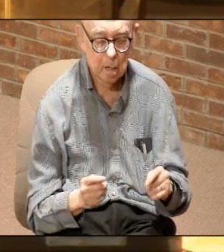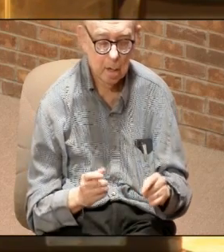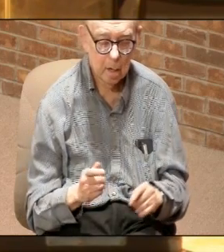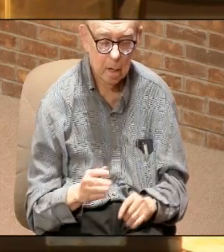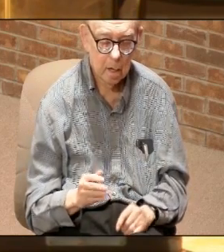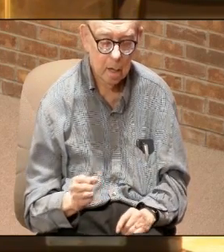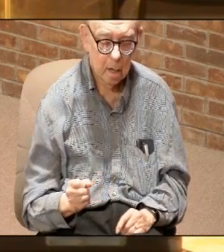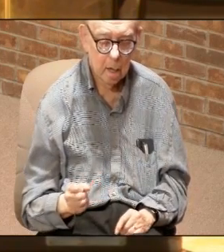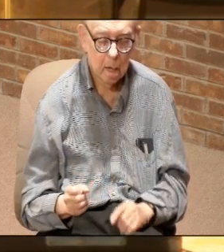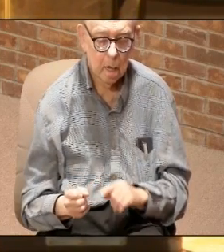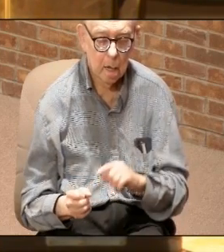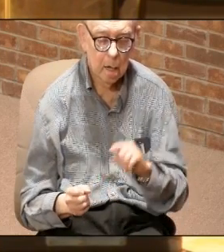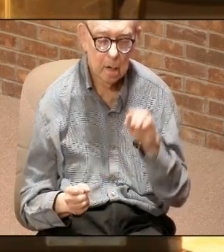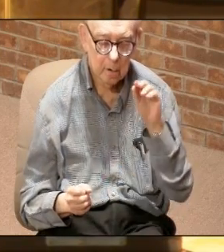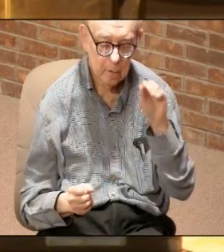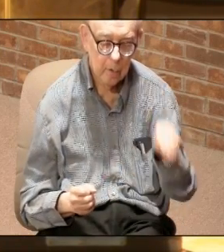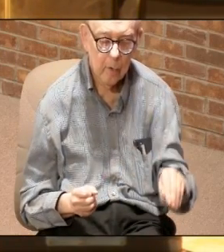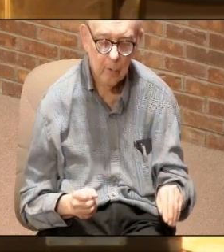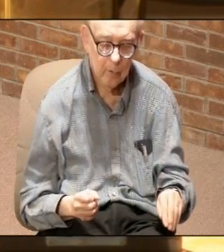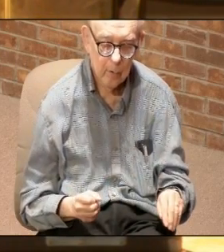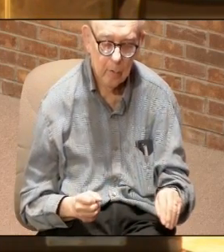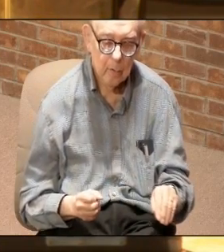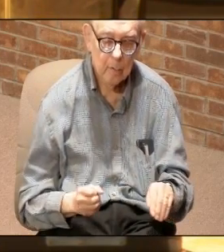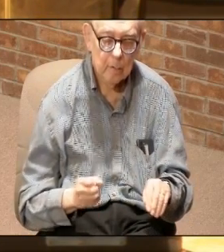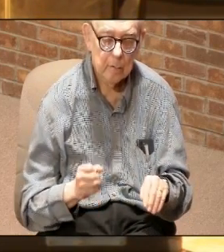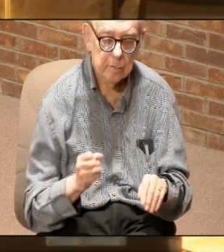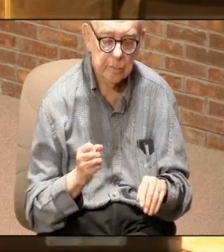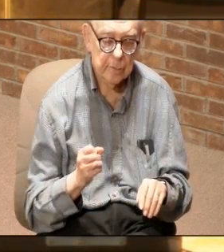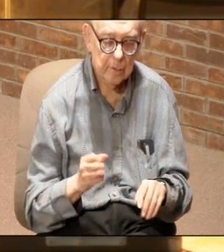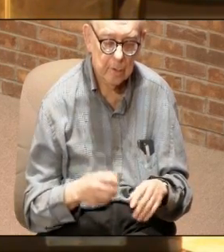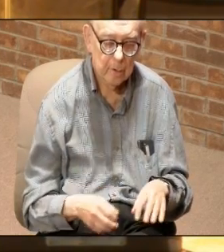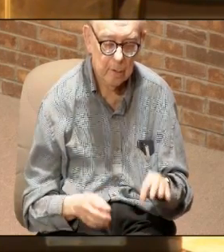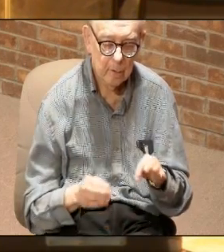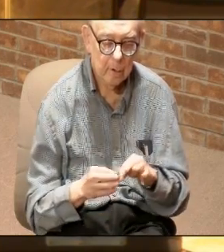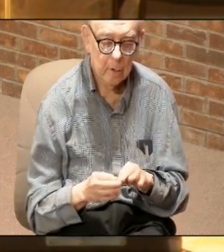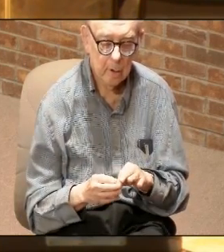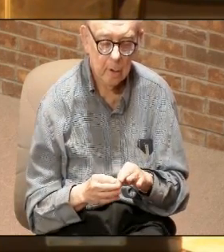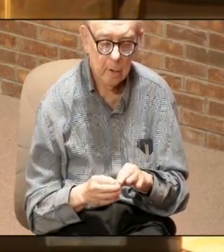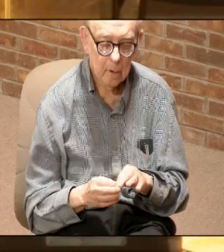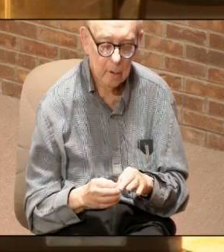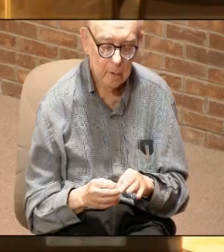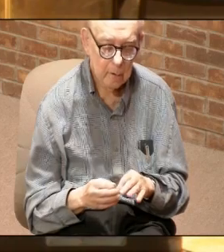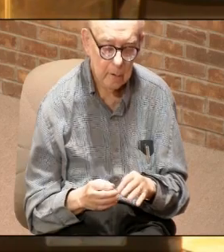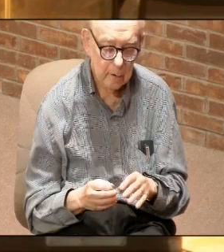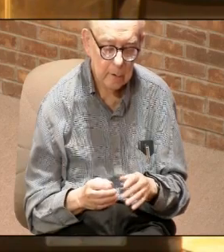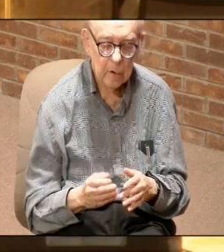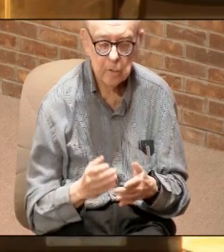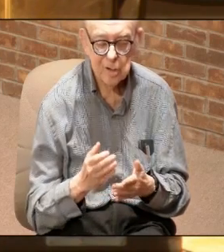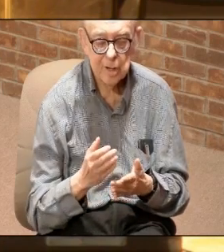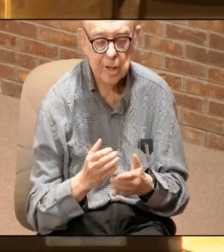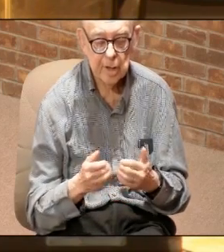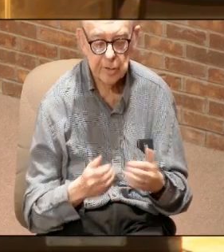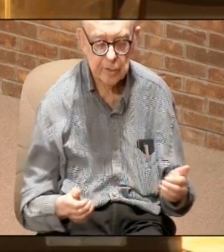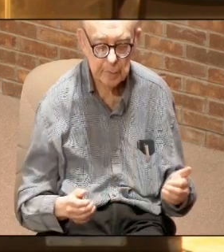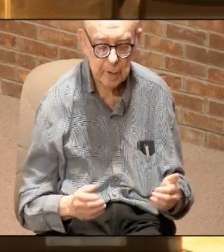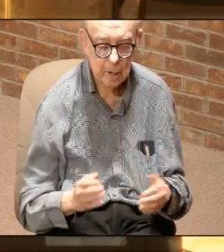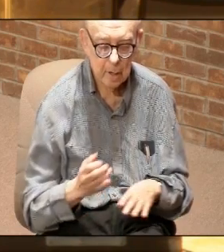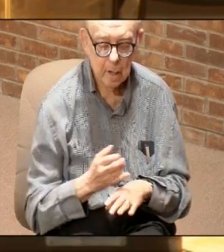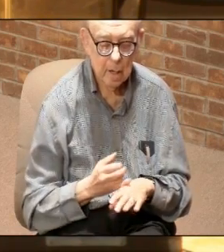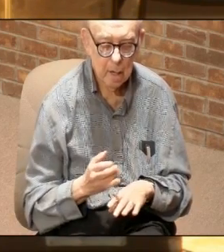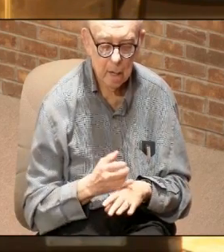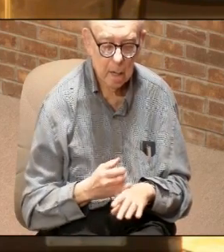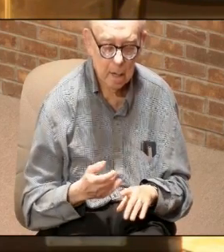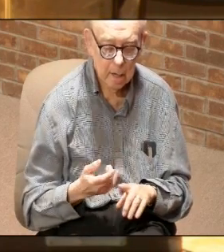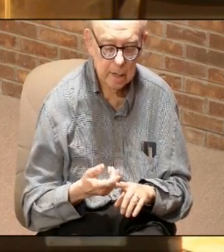is traveling, and it's headed for the main road that's going to dissect this island so they cannot get